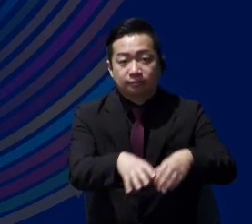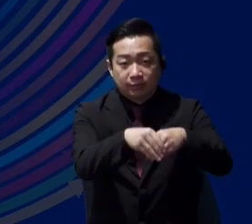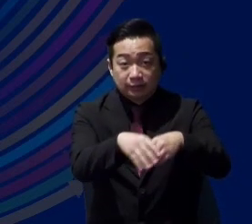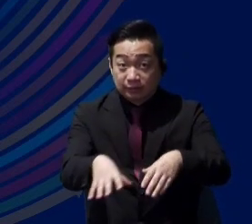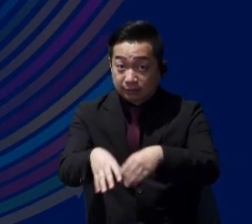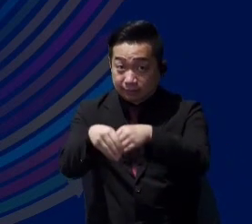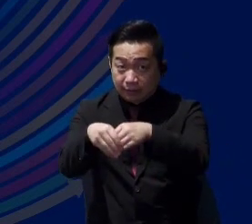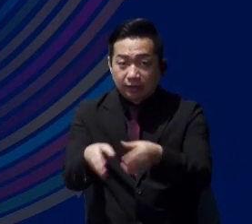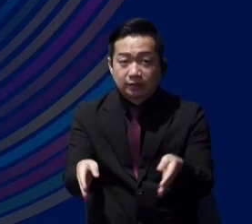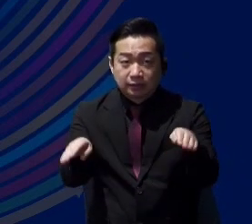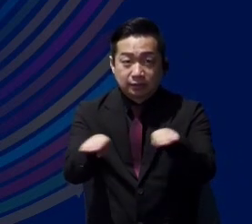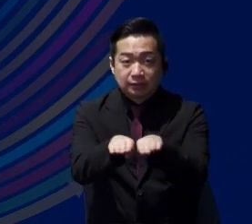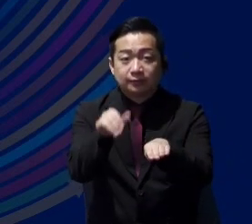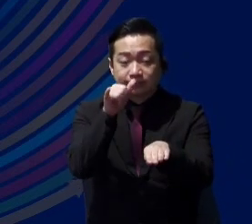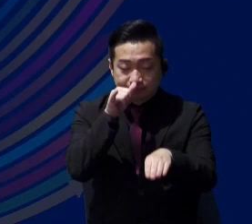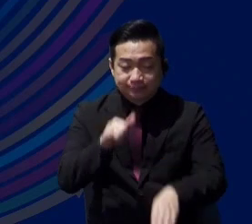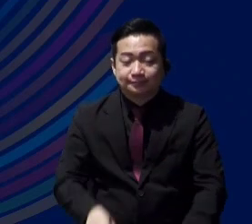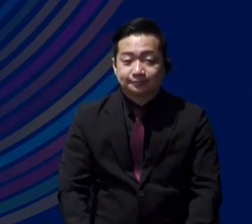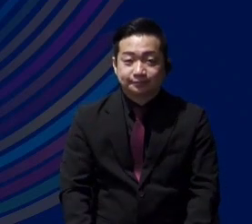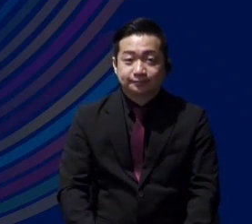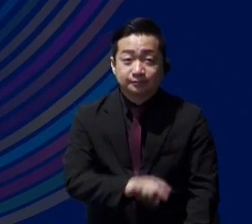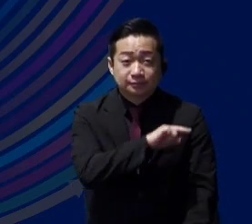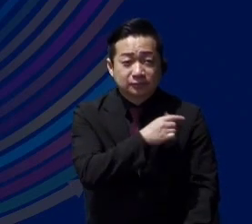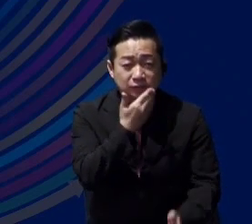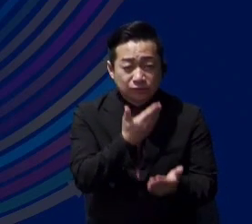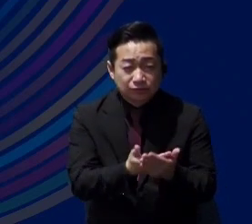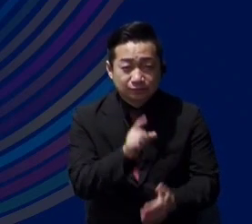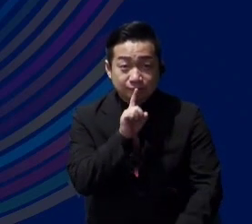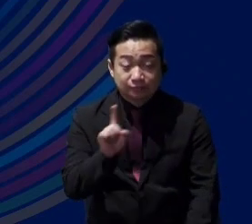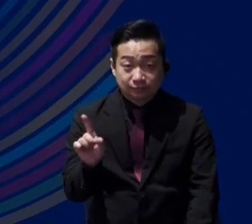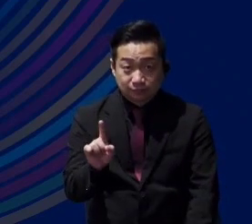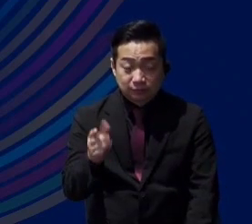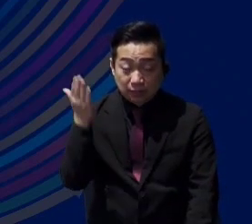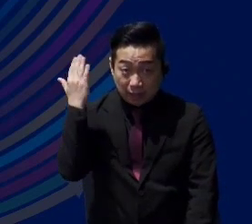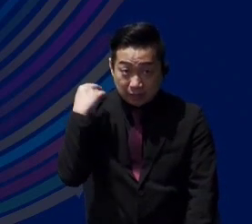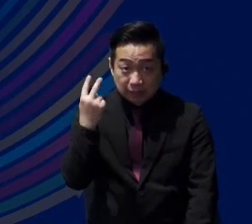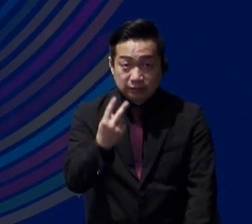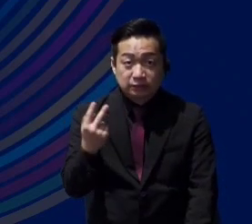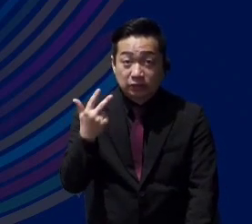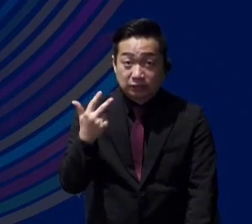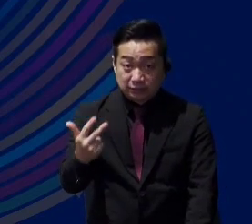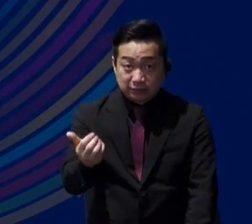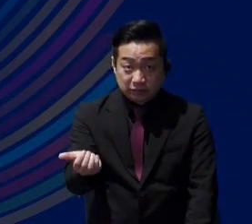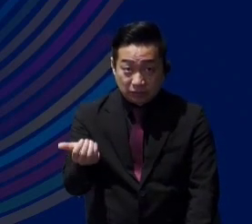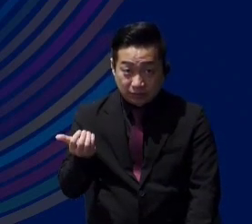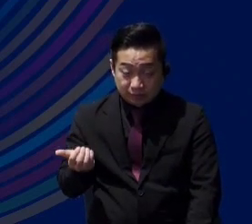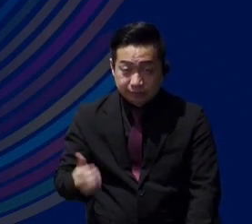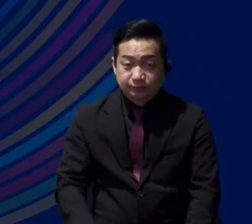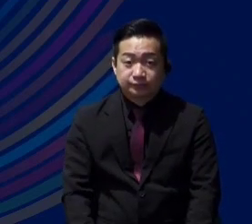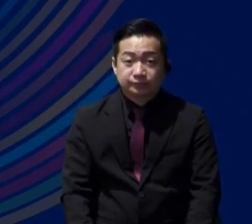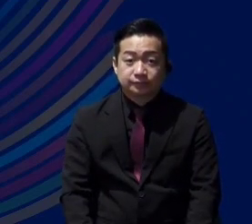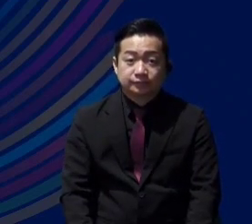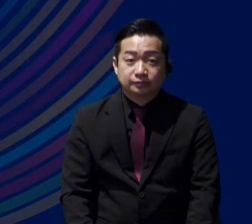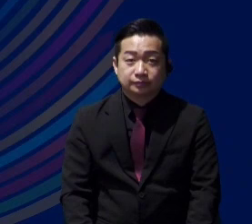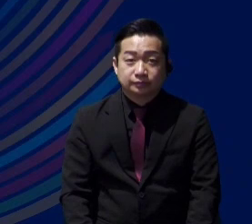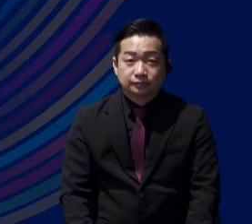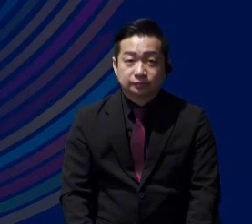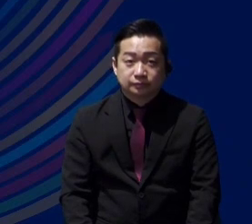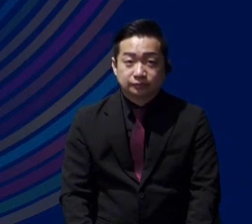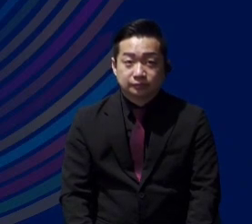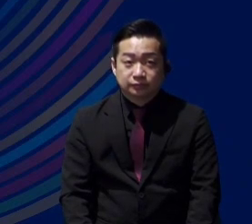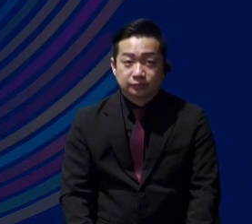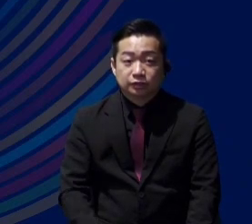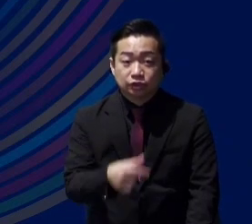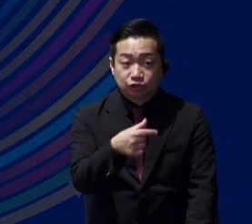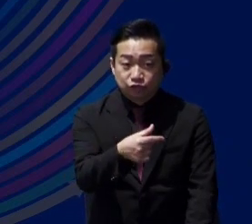in the past, before 2007, everything that happened in the GBD, it was 2, 3,